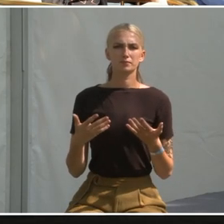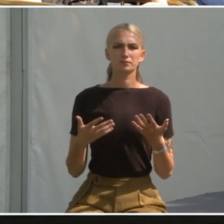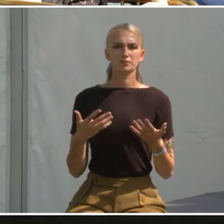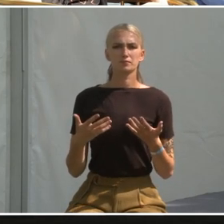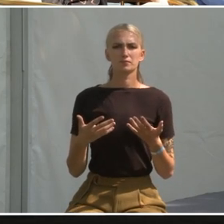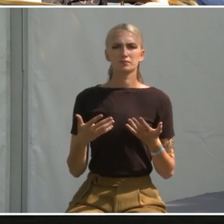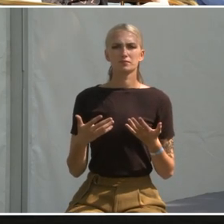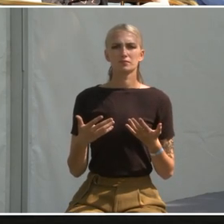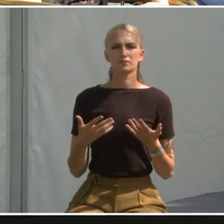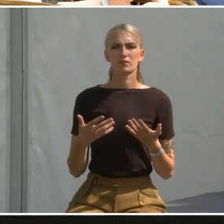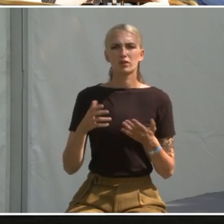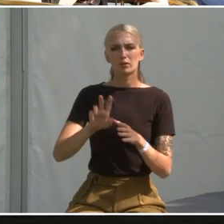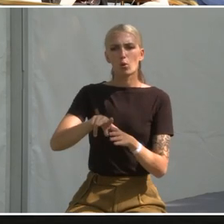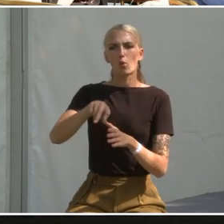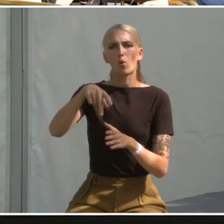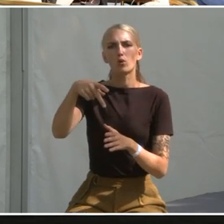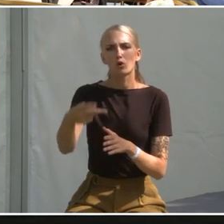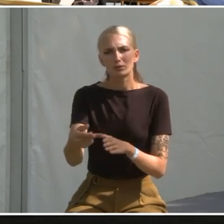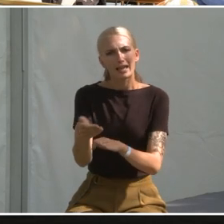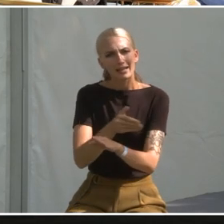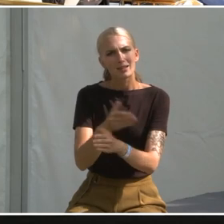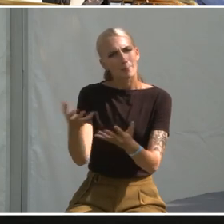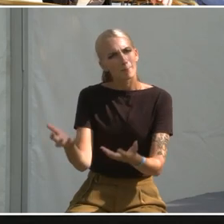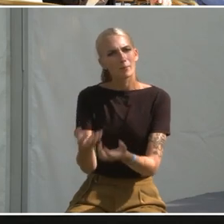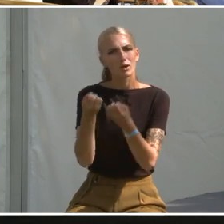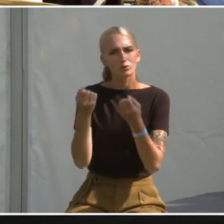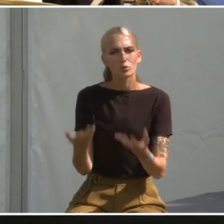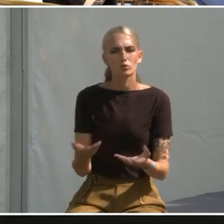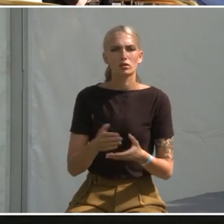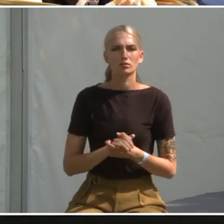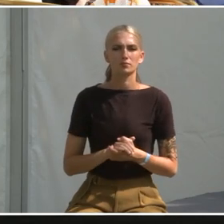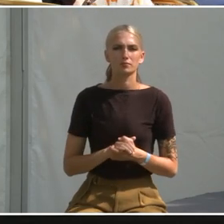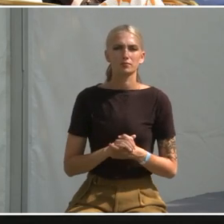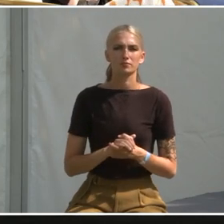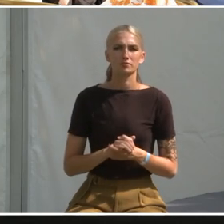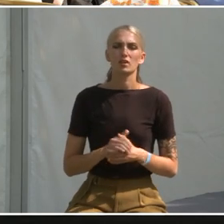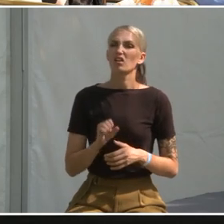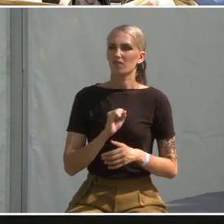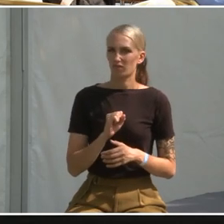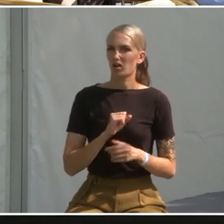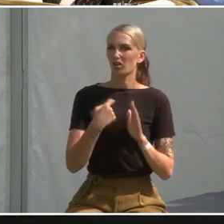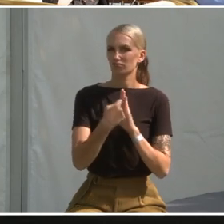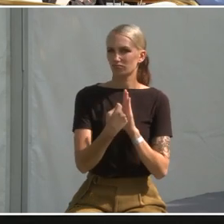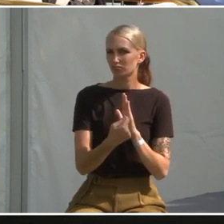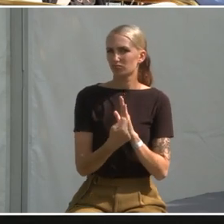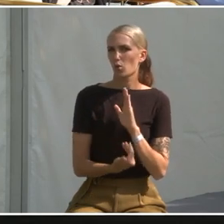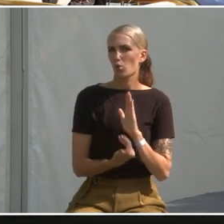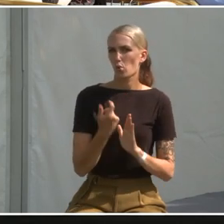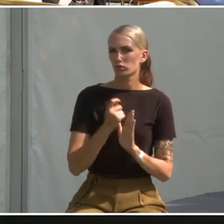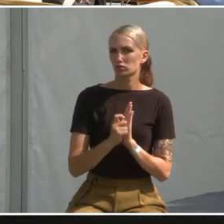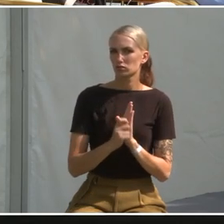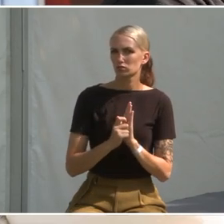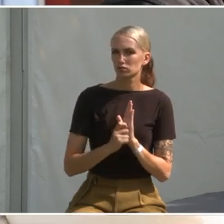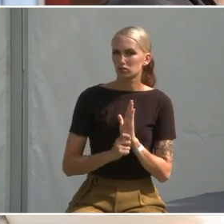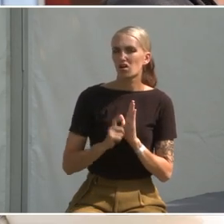essentially grab them before they fall. I think it's definitely crucial to work on the new legislations on the governmental level, but before we do,